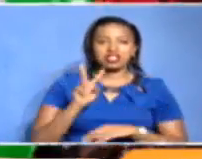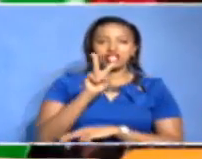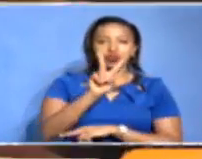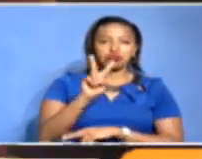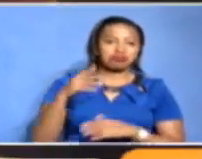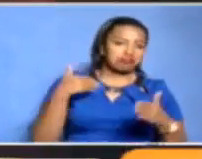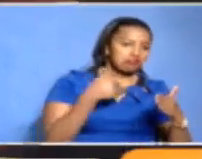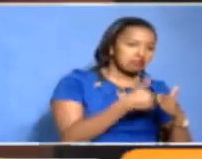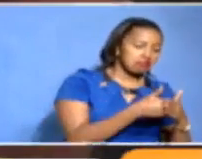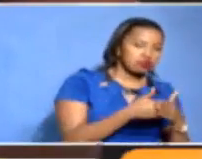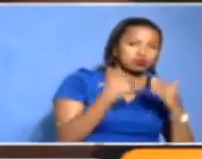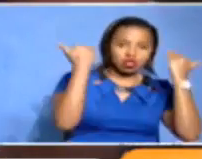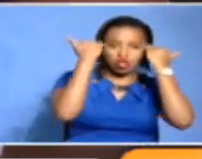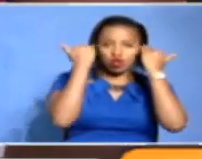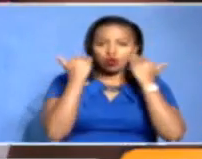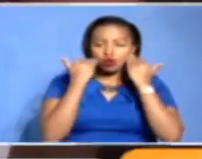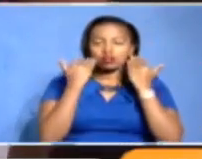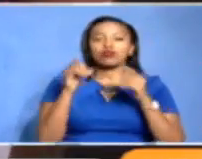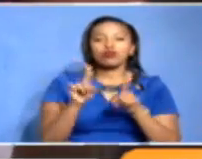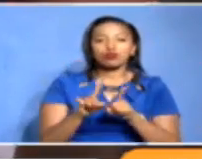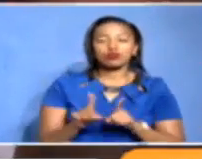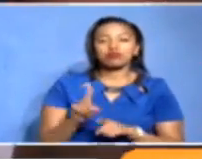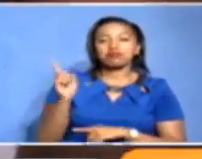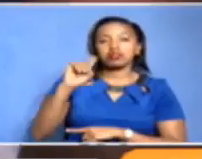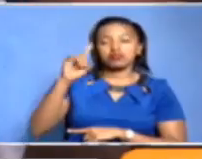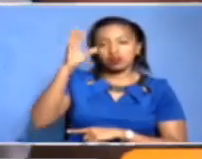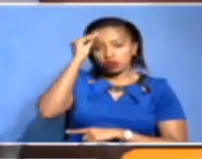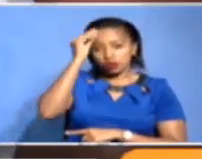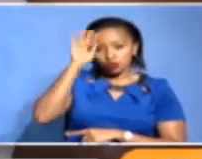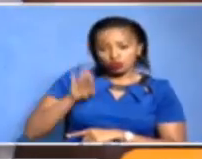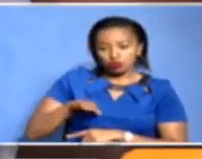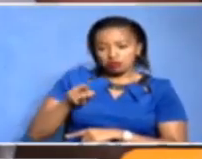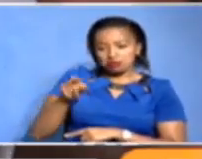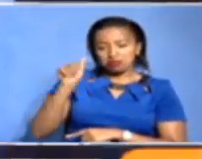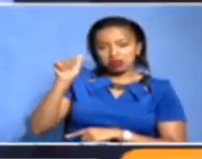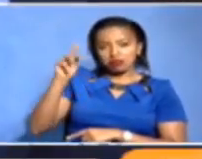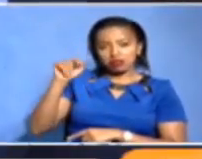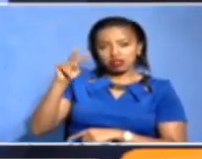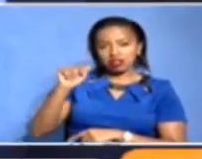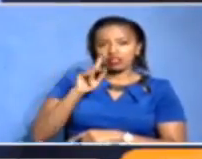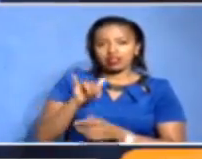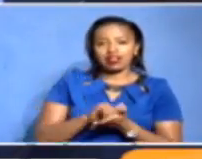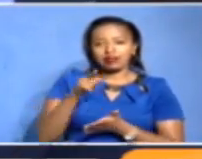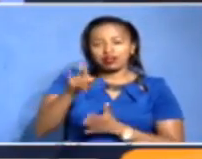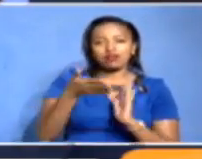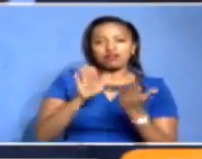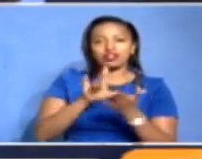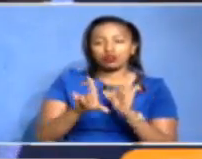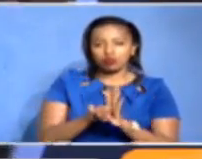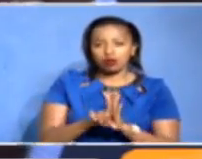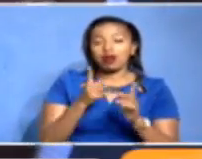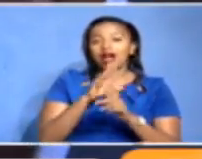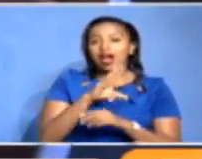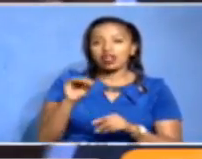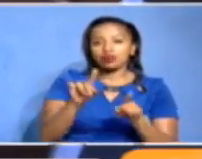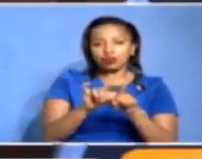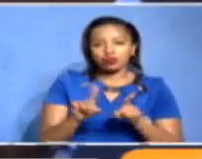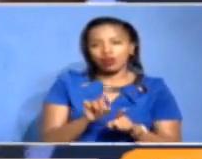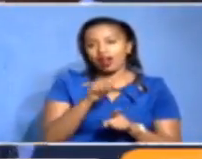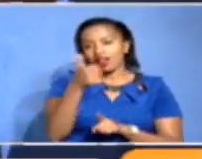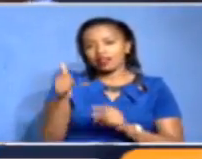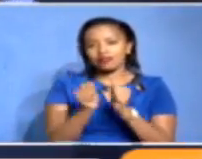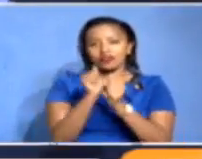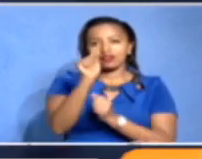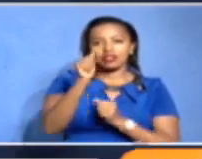mahakamani, huku waziri Amina akitaka hatua kali ya kisheria kuchukuliwa dhidi yao. Aidha, watu 15 waliotiwa mbaroni